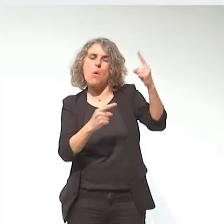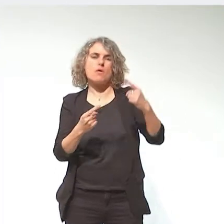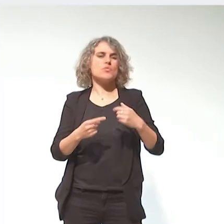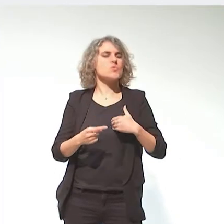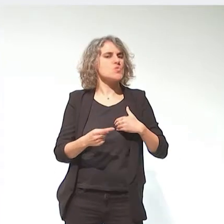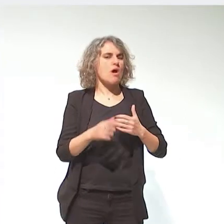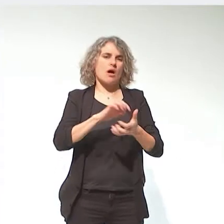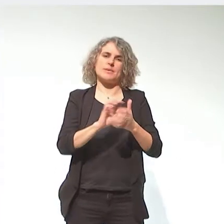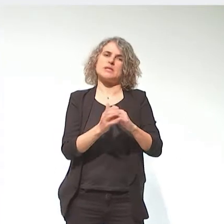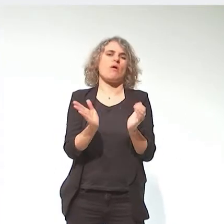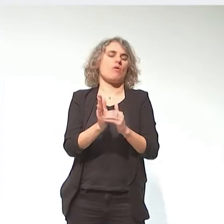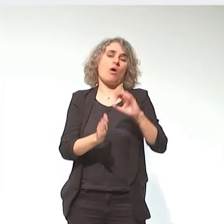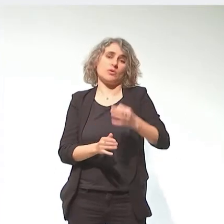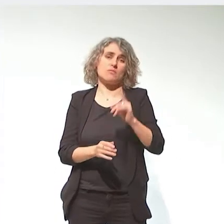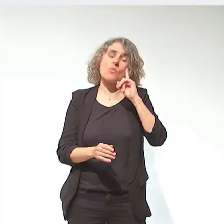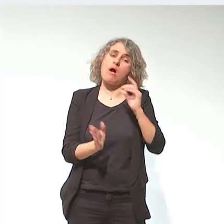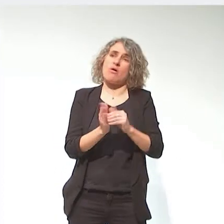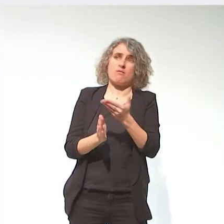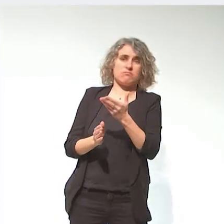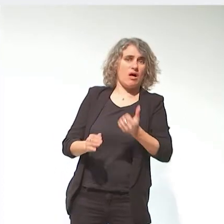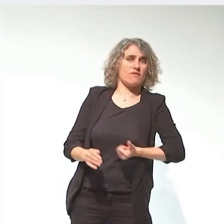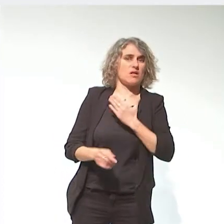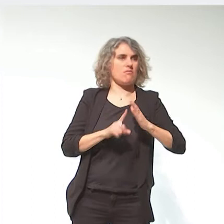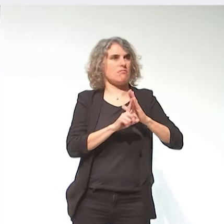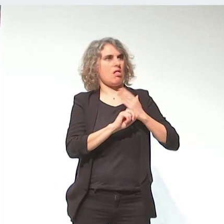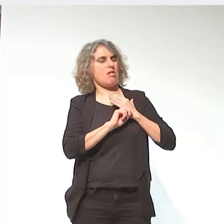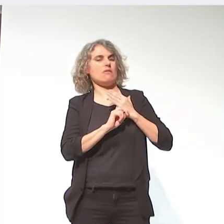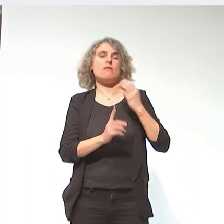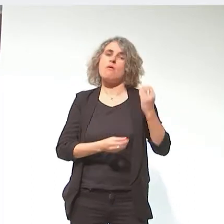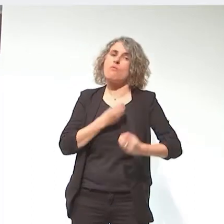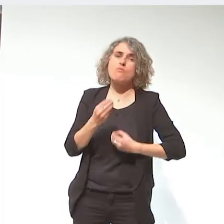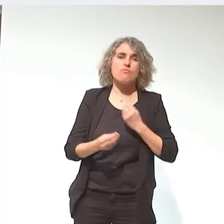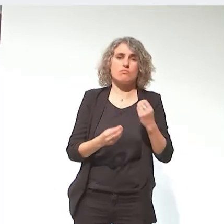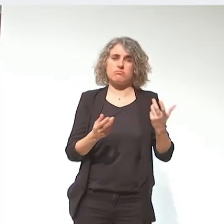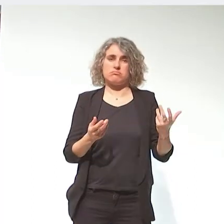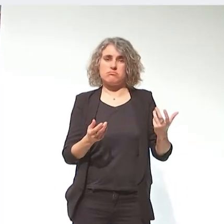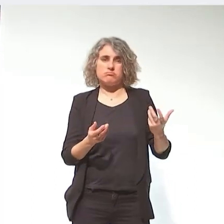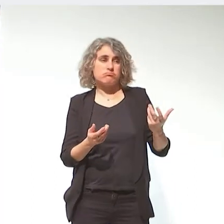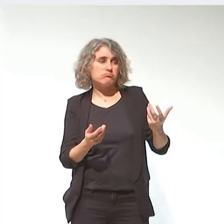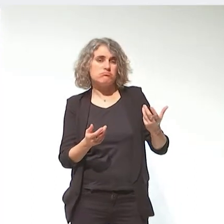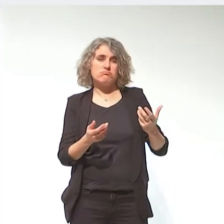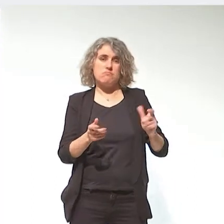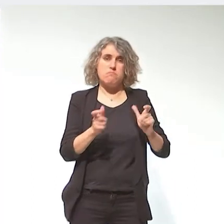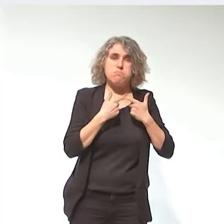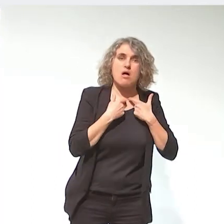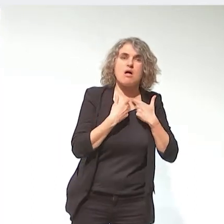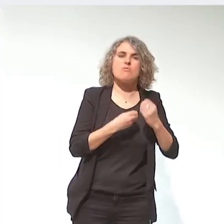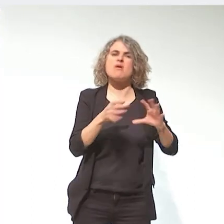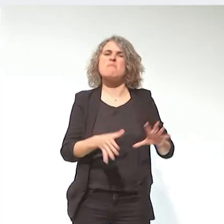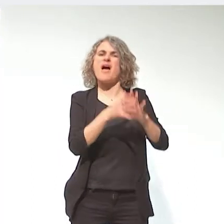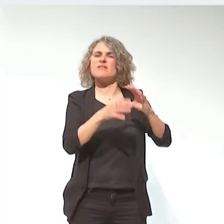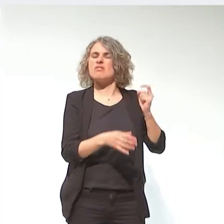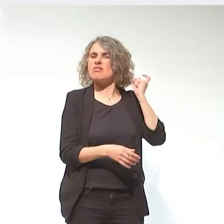accessibility, discrimination, and prejudice that hinder access, for instance, to employment